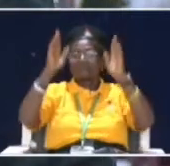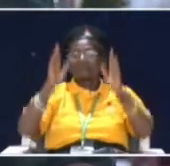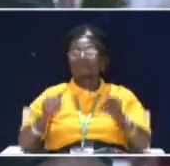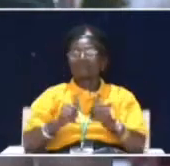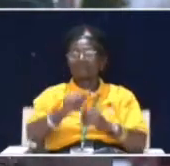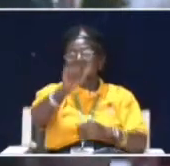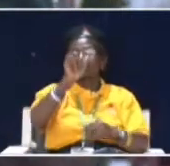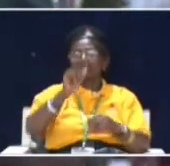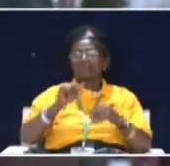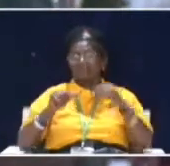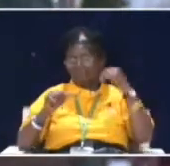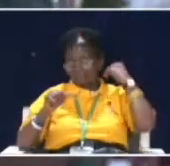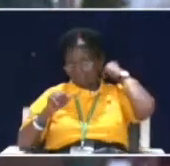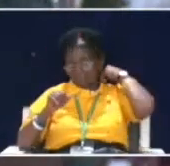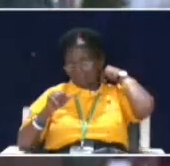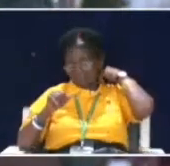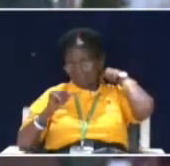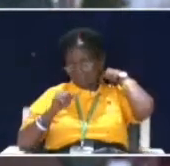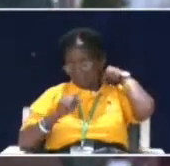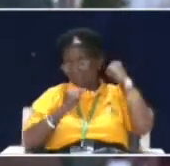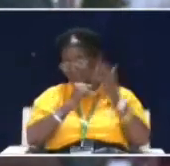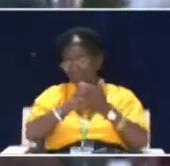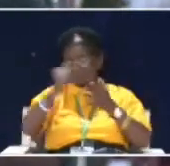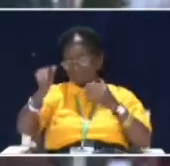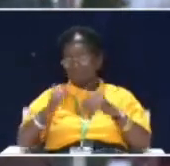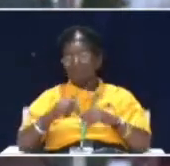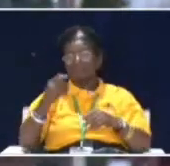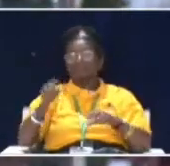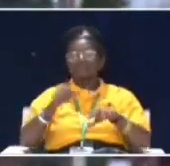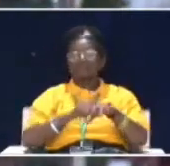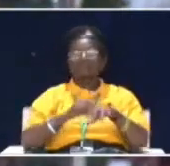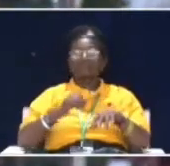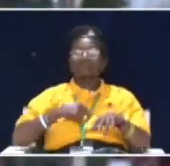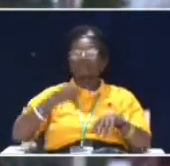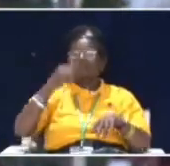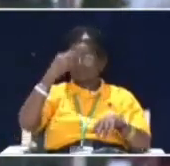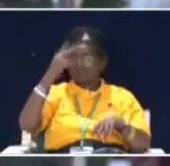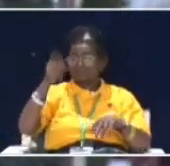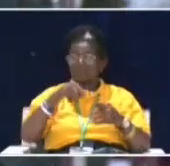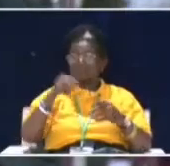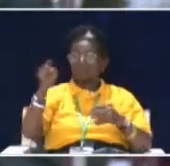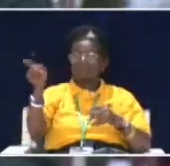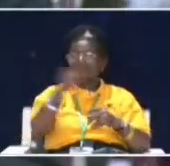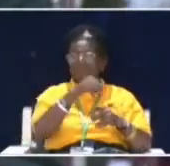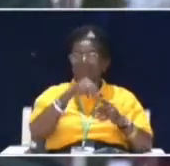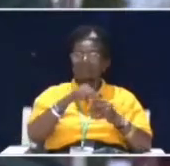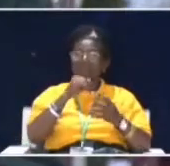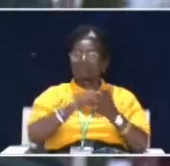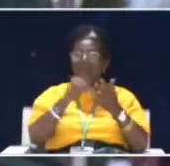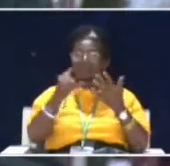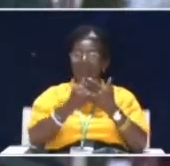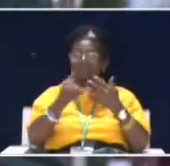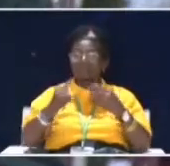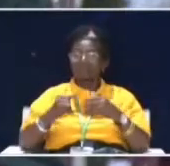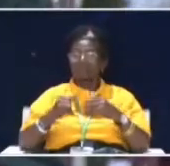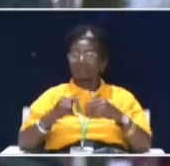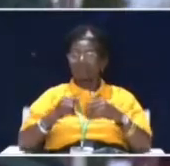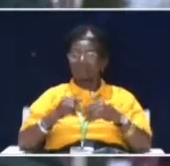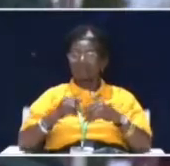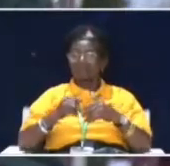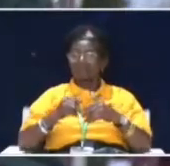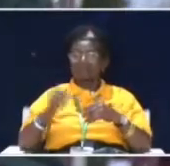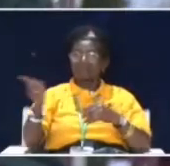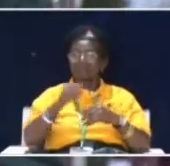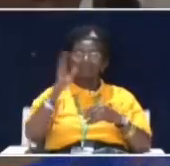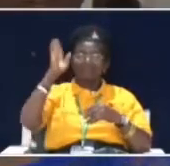oga ju bo se wa yen lo. By the time I see you in January, nigba ti won o ba ri o losu kini odun, you